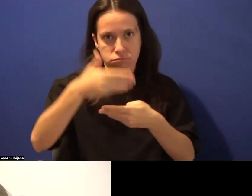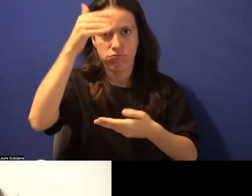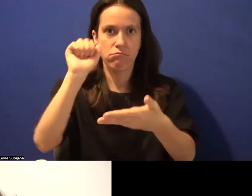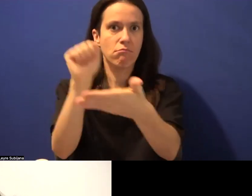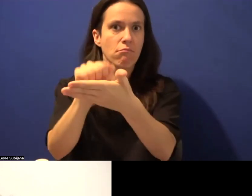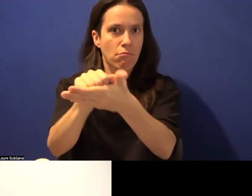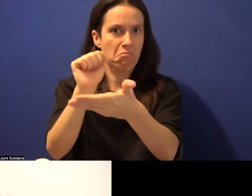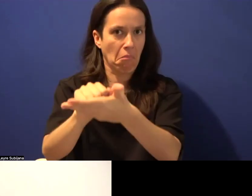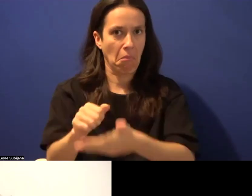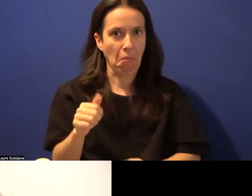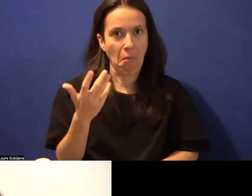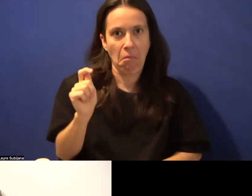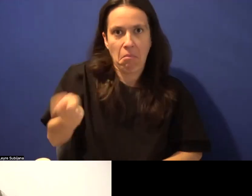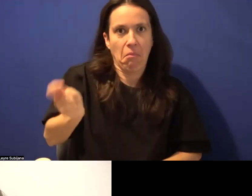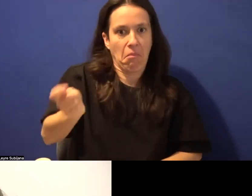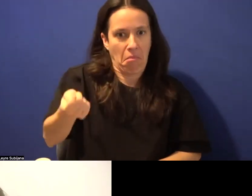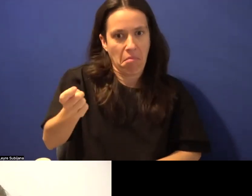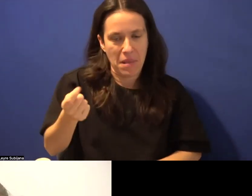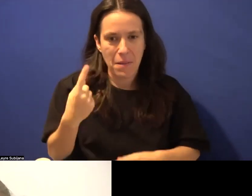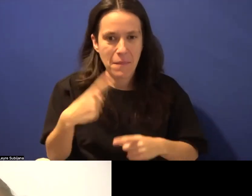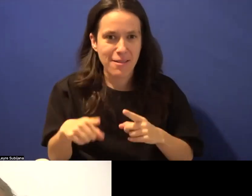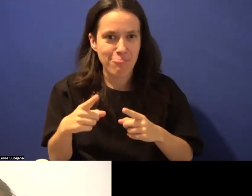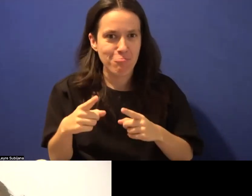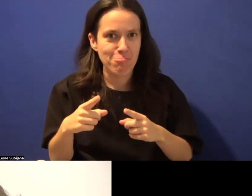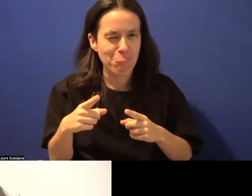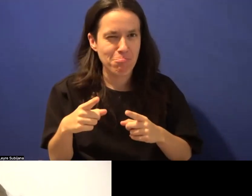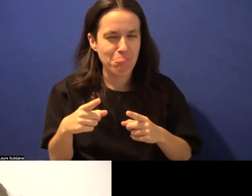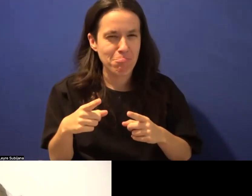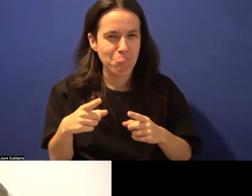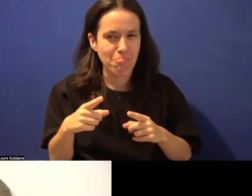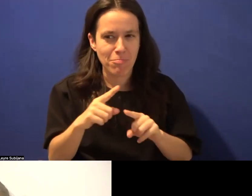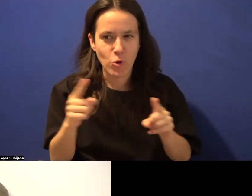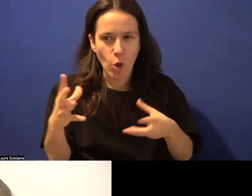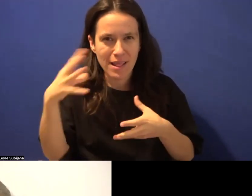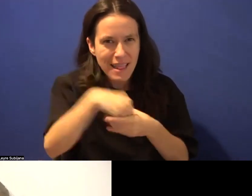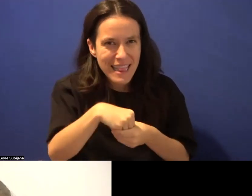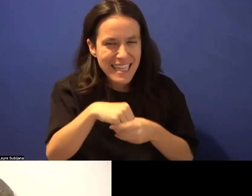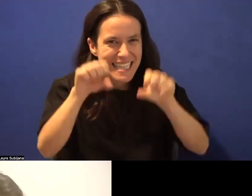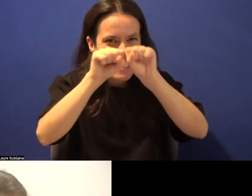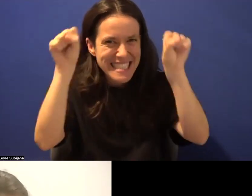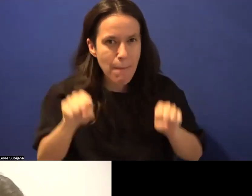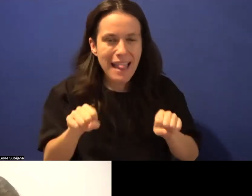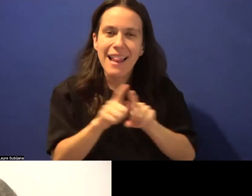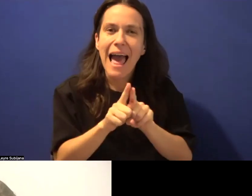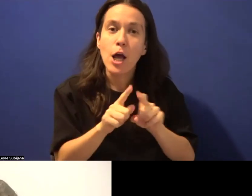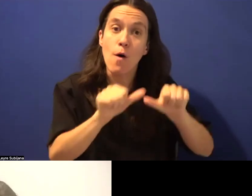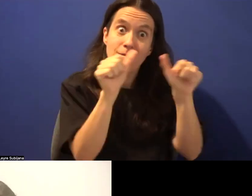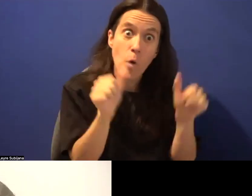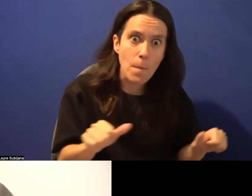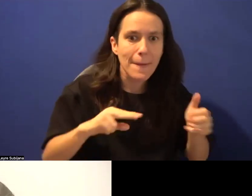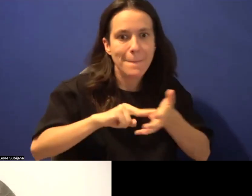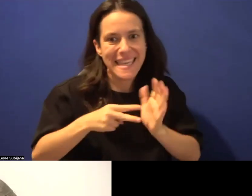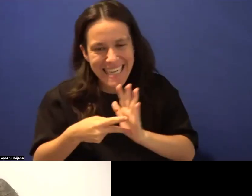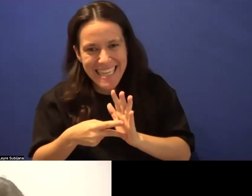it doesn't form part of the sort of systematic form-meaning relations, it is rated low